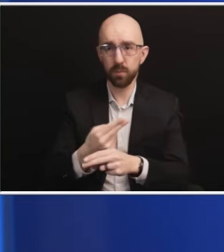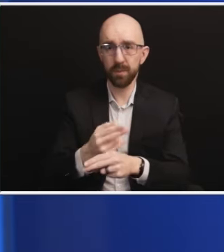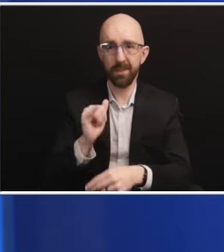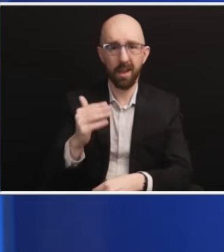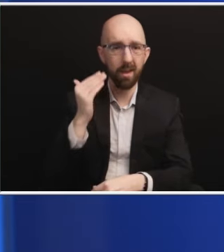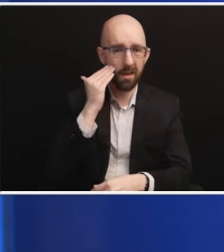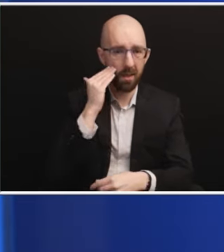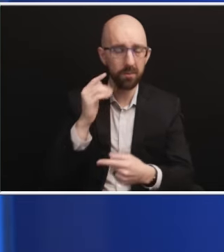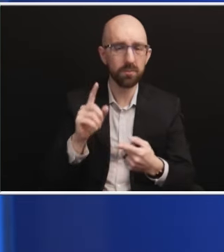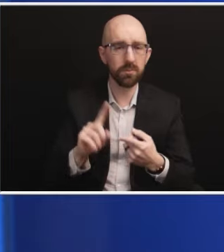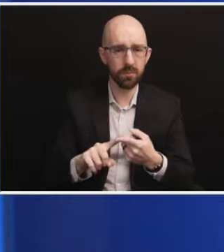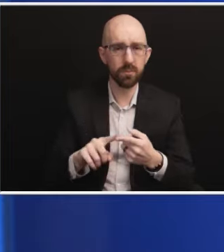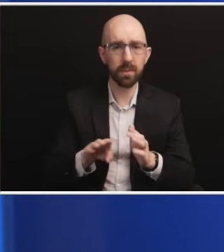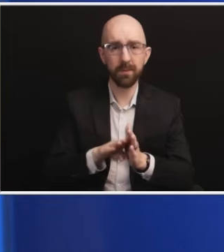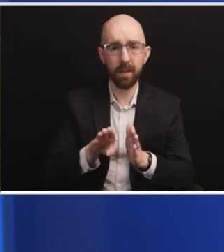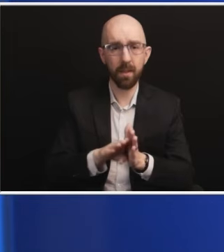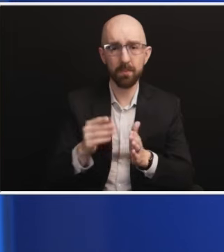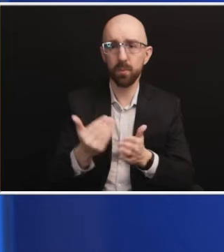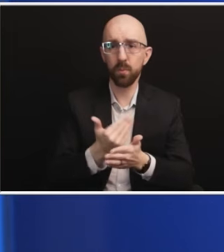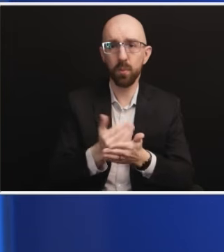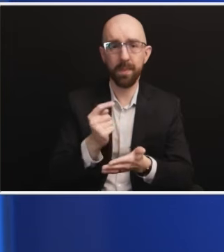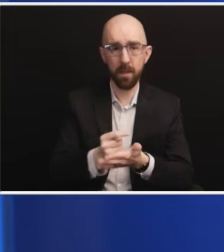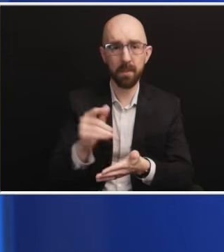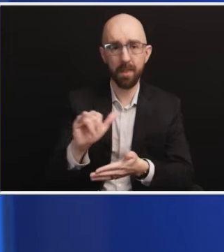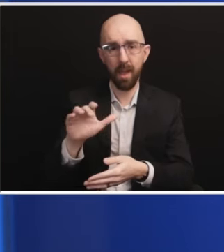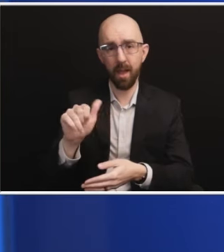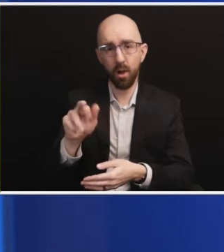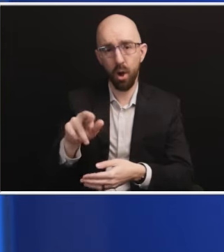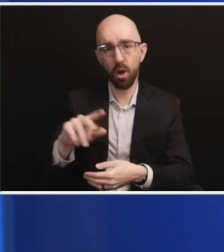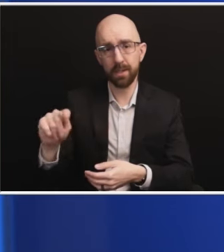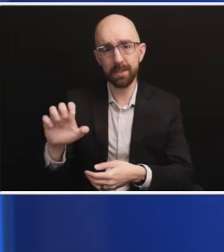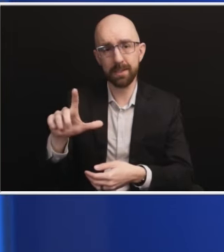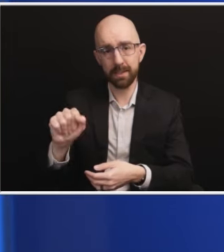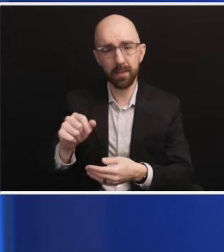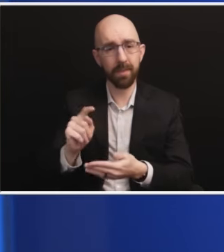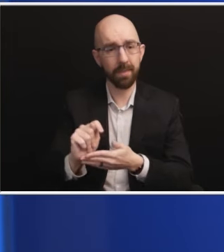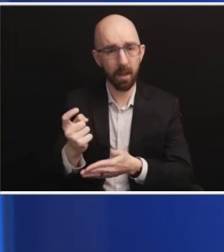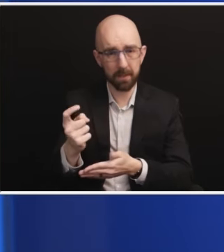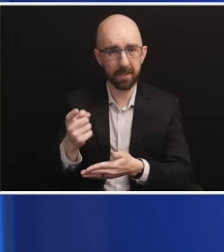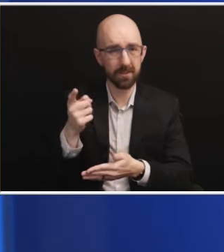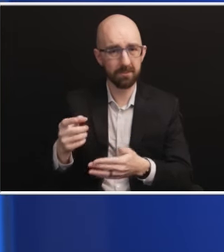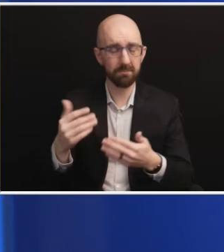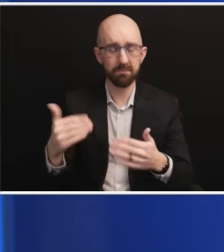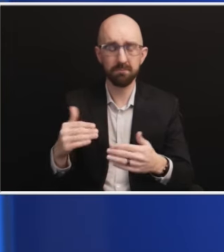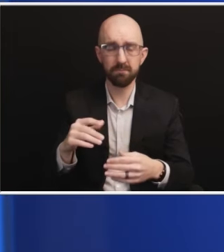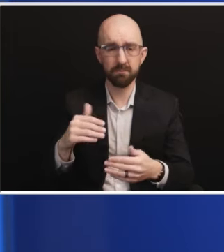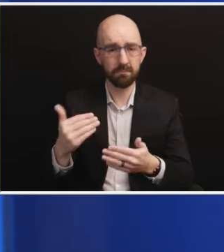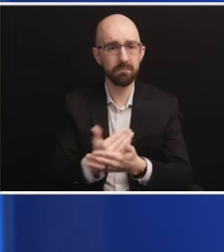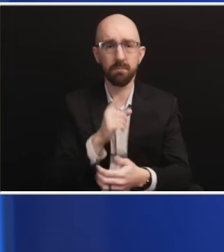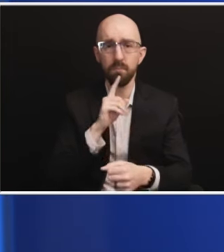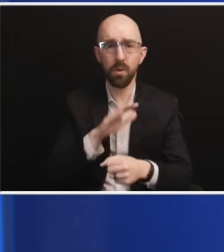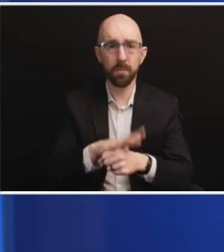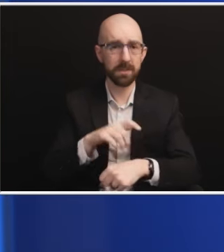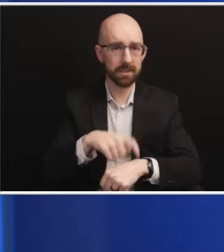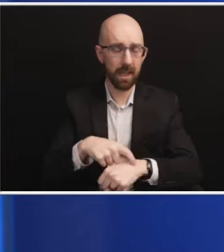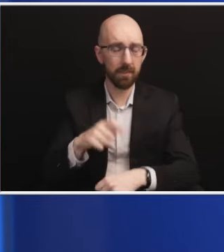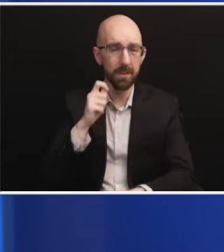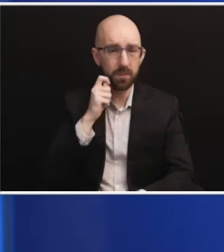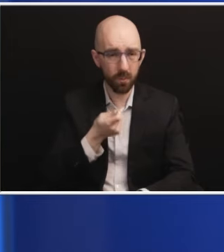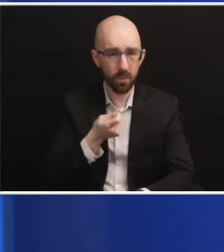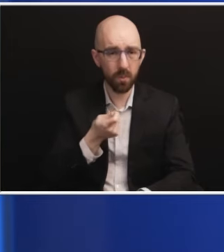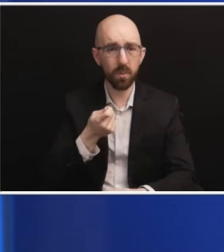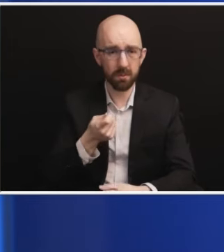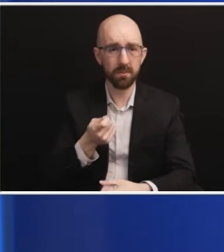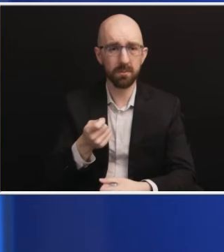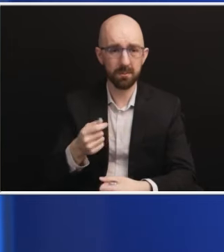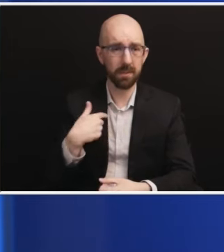to develop novel therapies like CAR T-cell therapy. It's an extraordinarily promising time. It's really cool, I call gee whiz in a